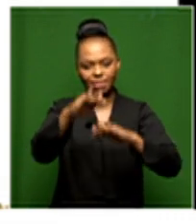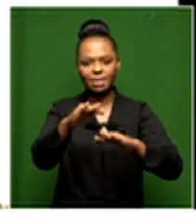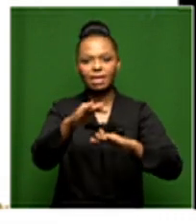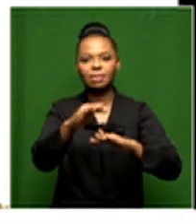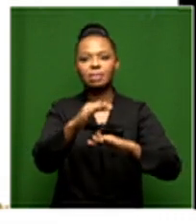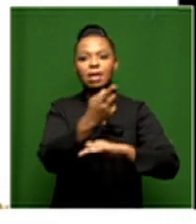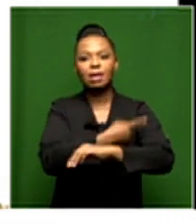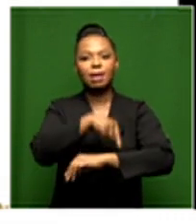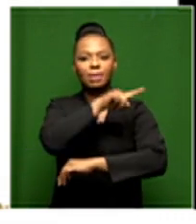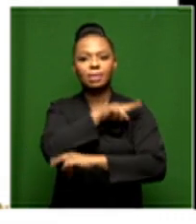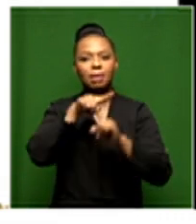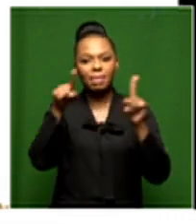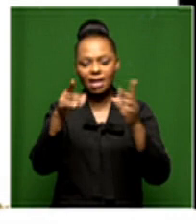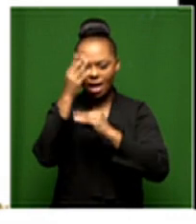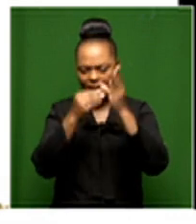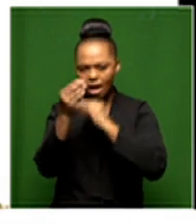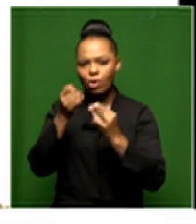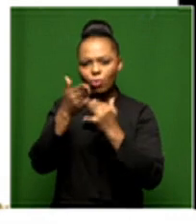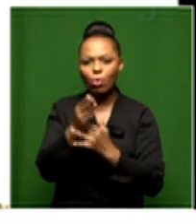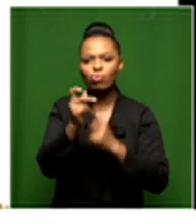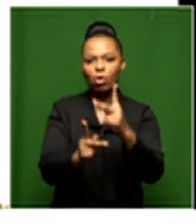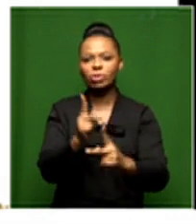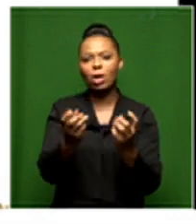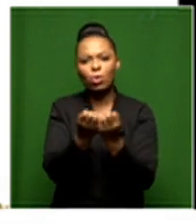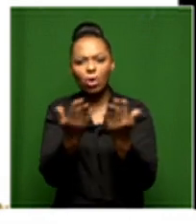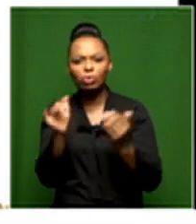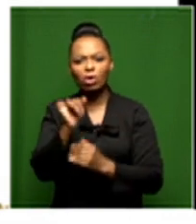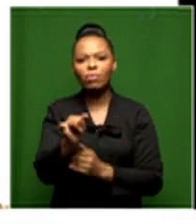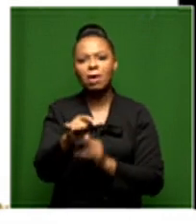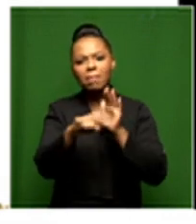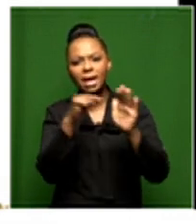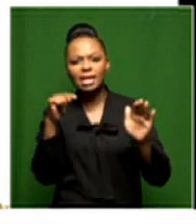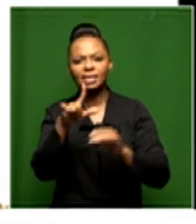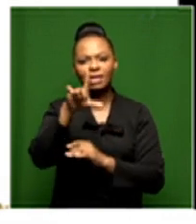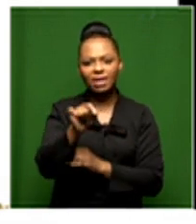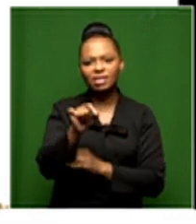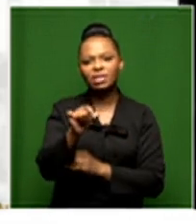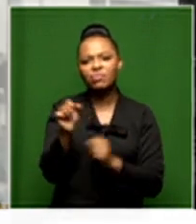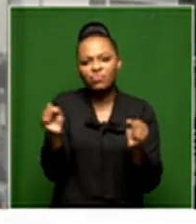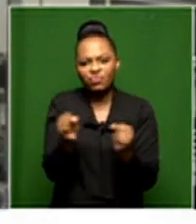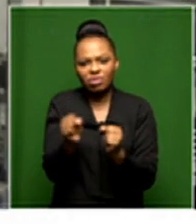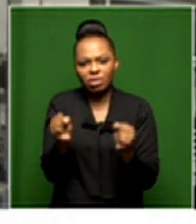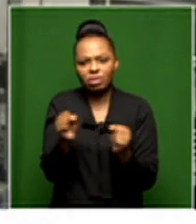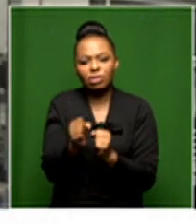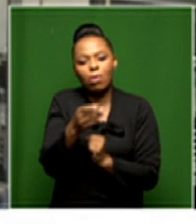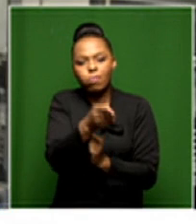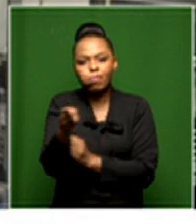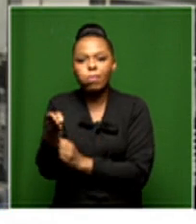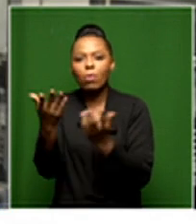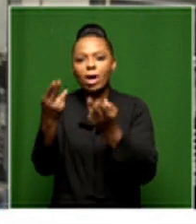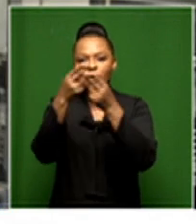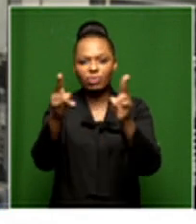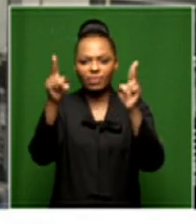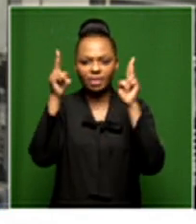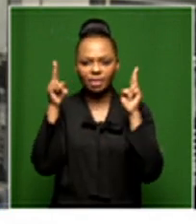learned through the process that there are a number of these minus 70 fridges at our research institutions at